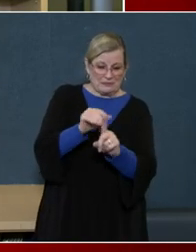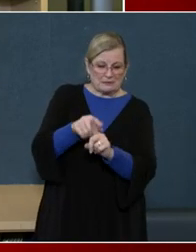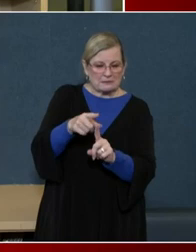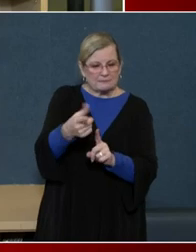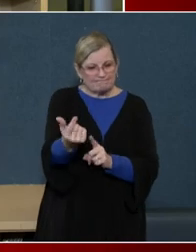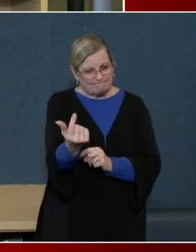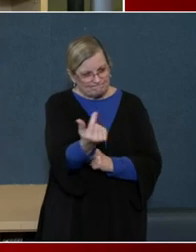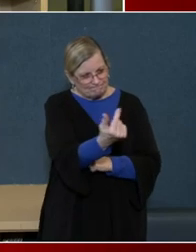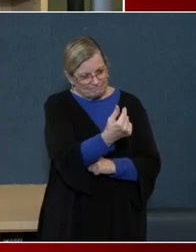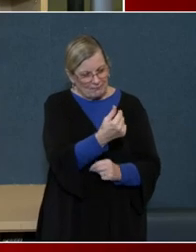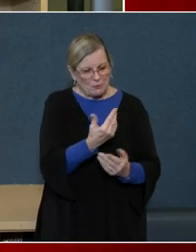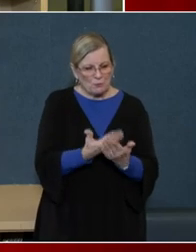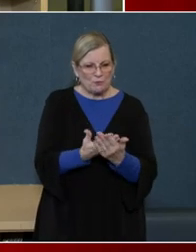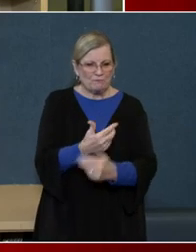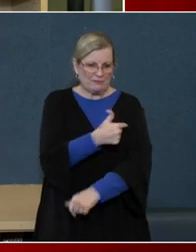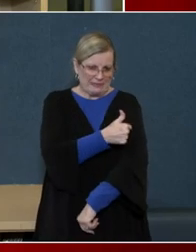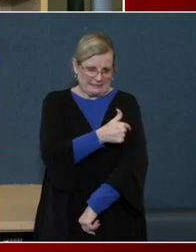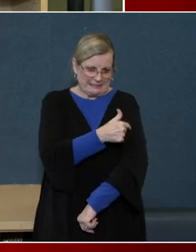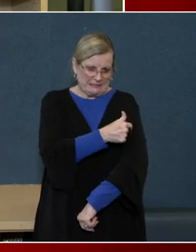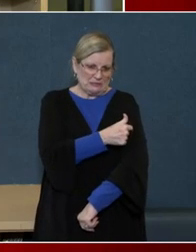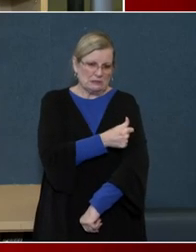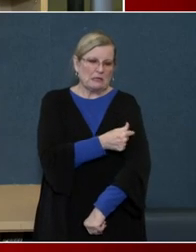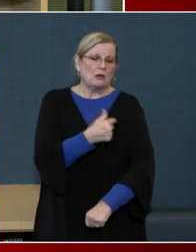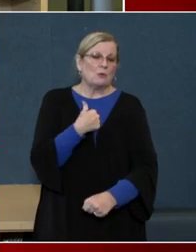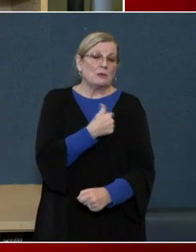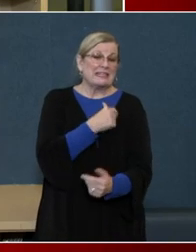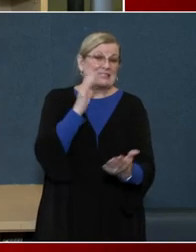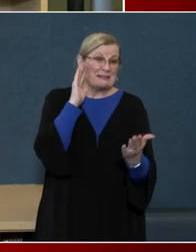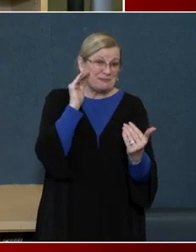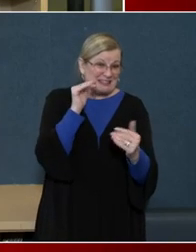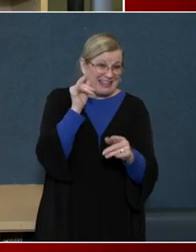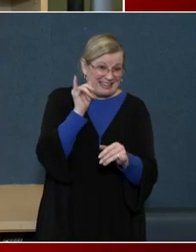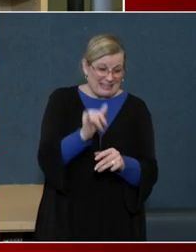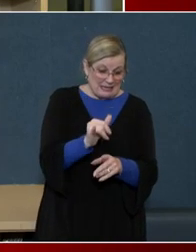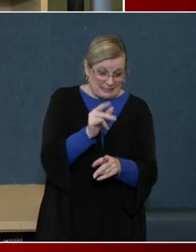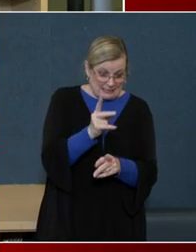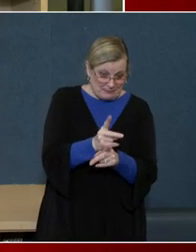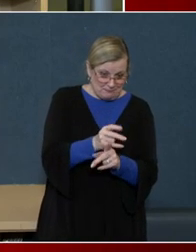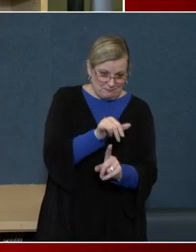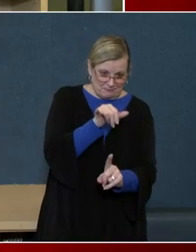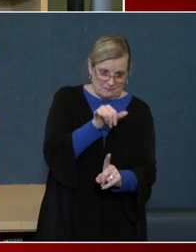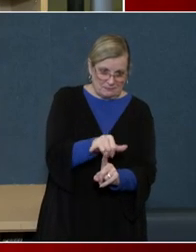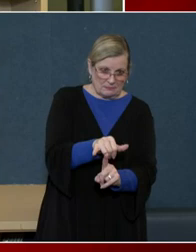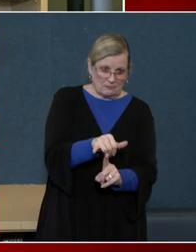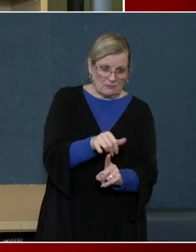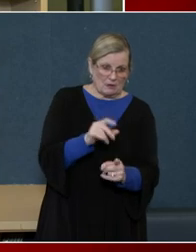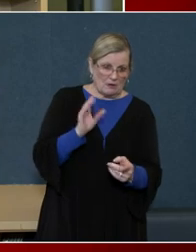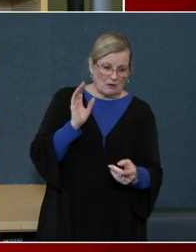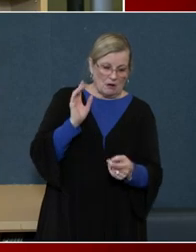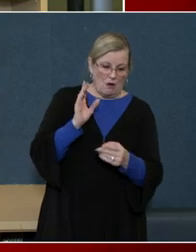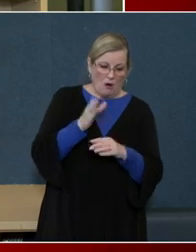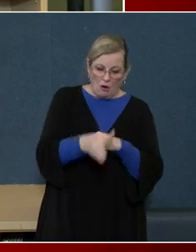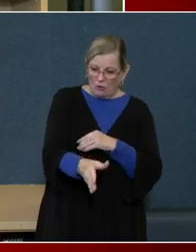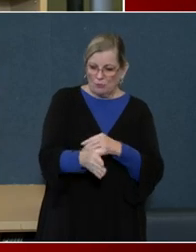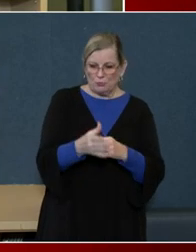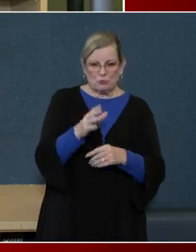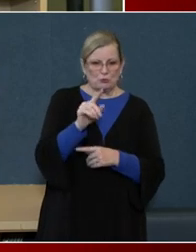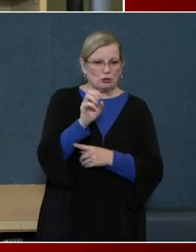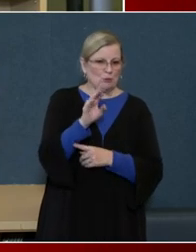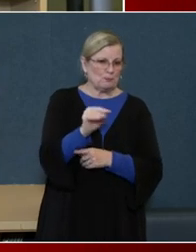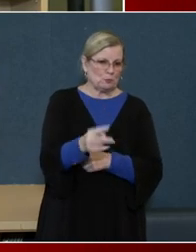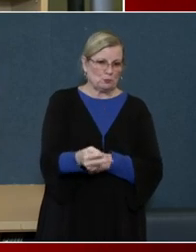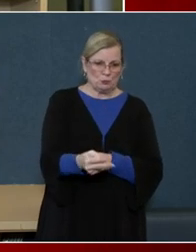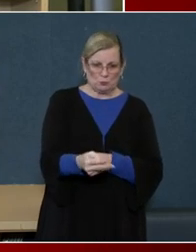note that we expect them to maintain that seat throughout term two. And then can you tell us the